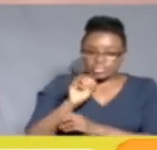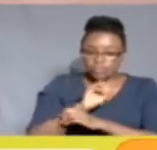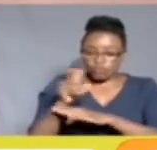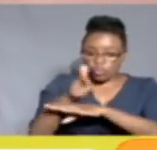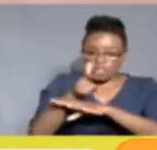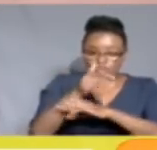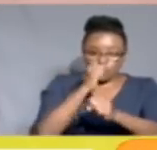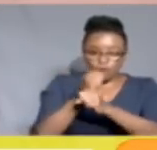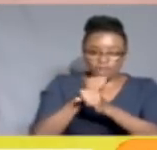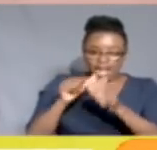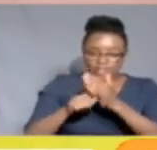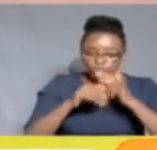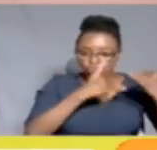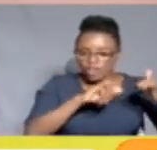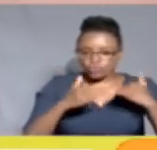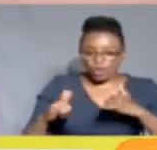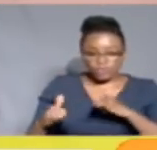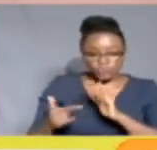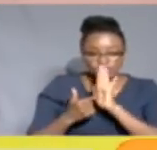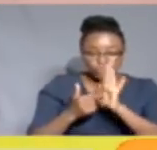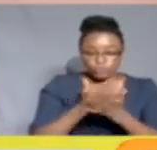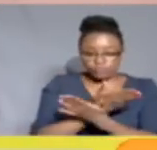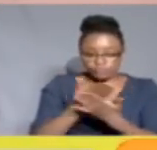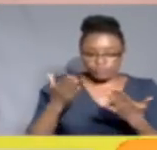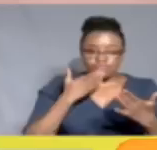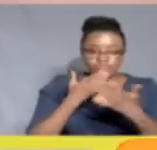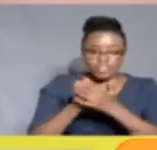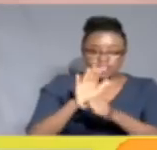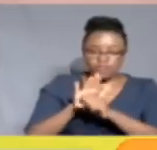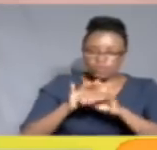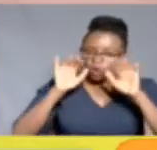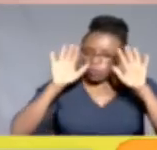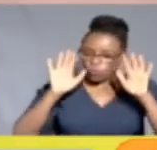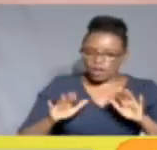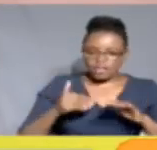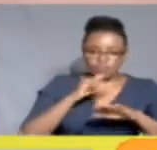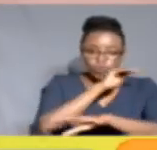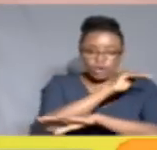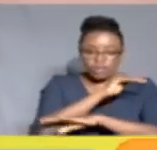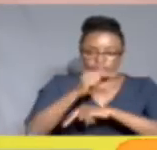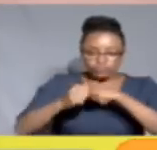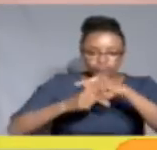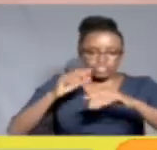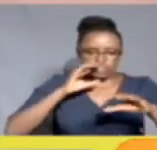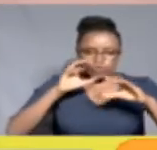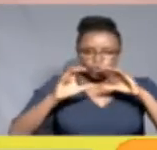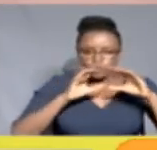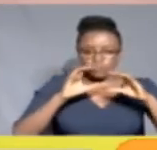scenes who've worked so hard to put this out to you. Thank you once again. Have a wonderful evening. Keep the conversation going